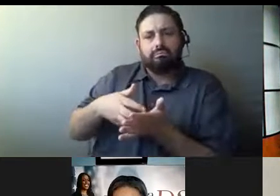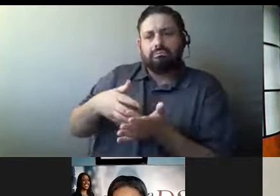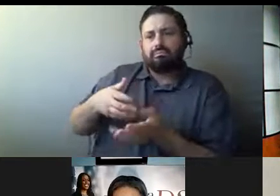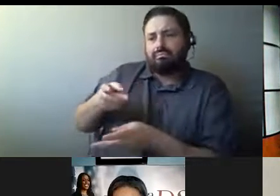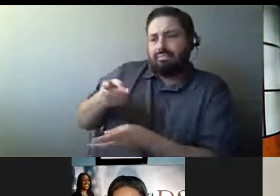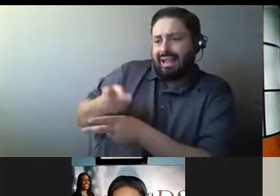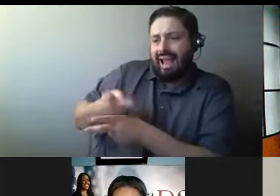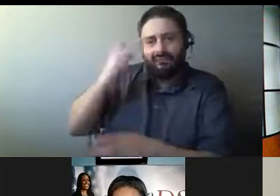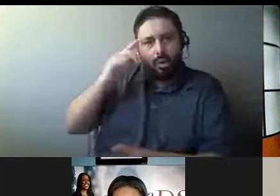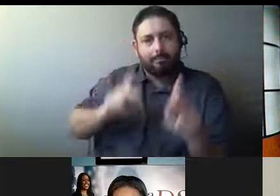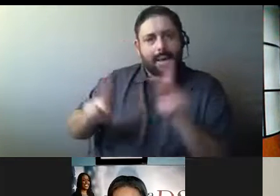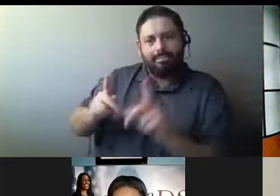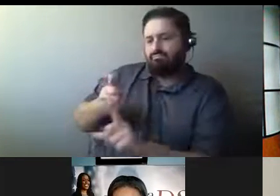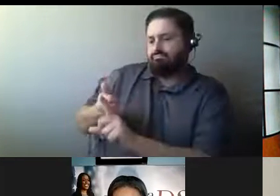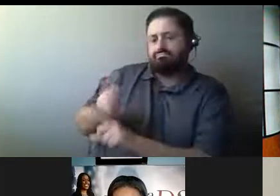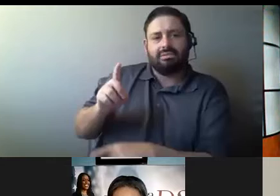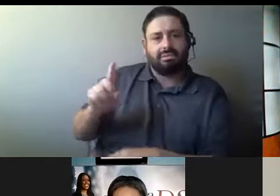have disabilities.